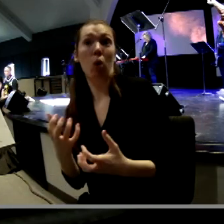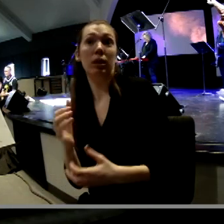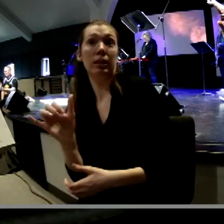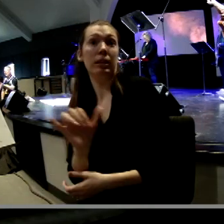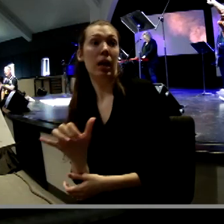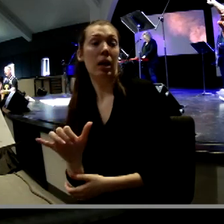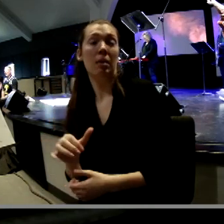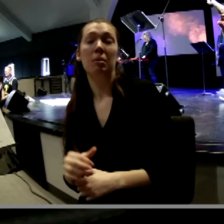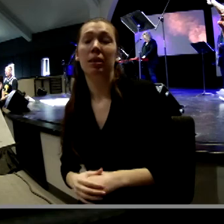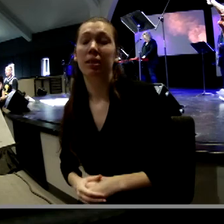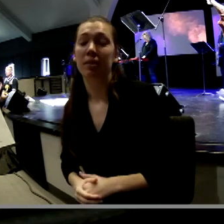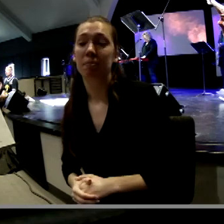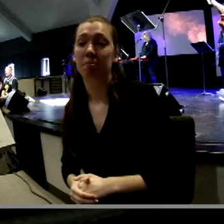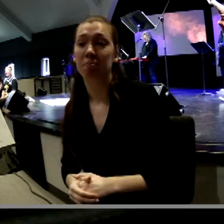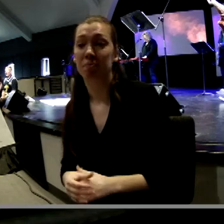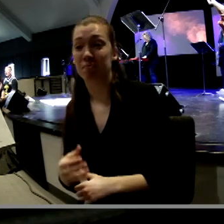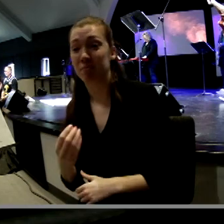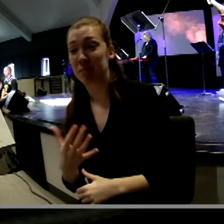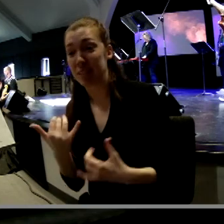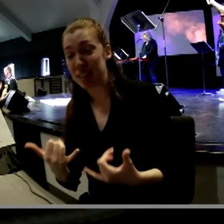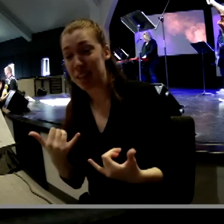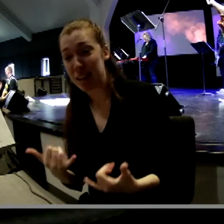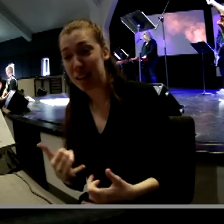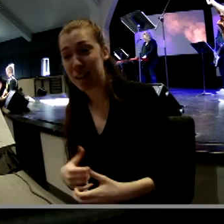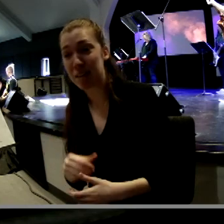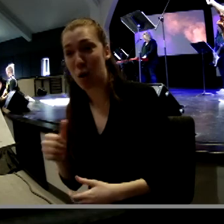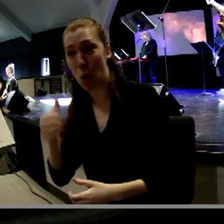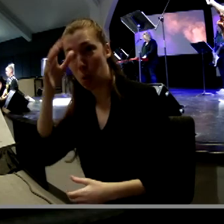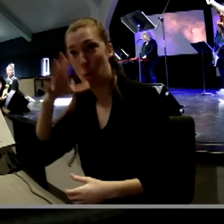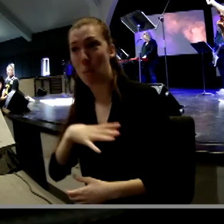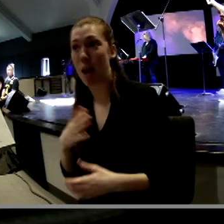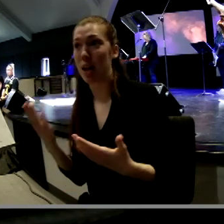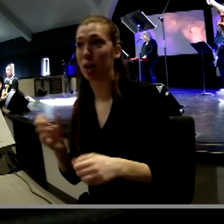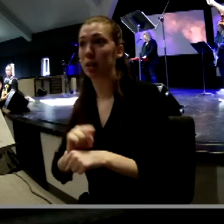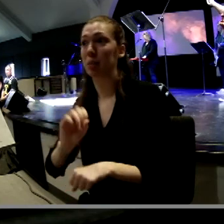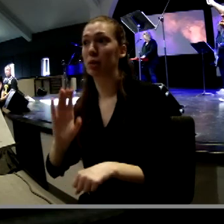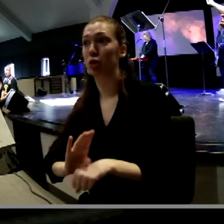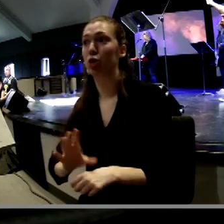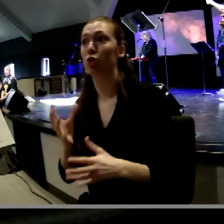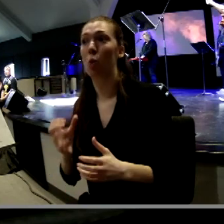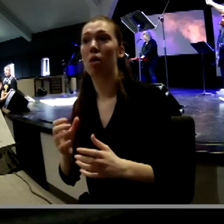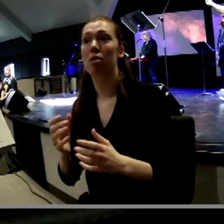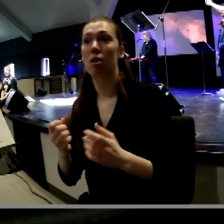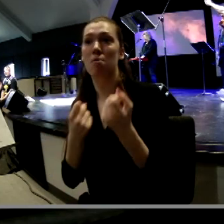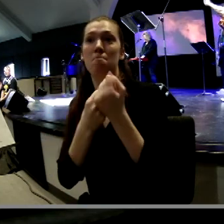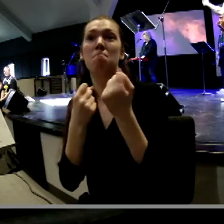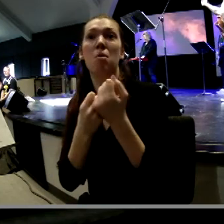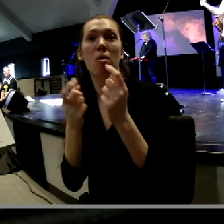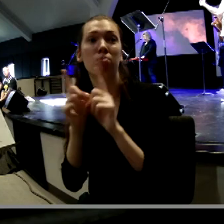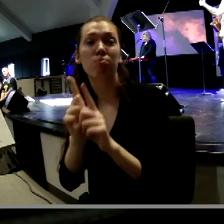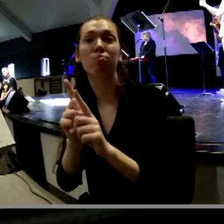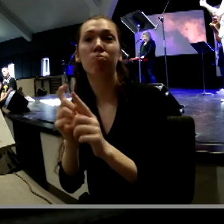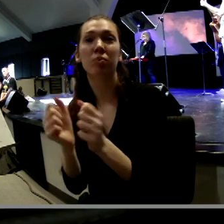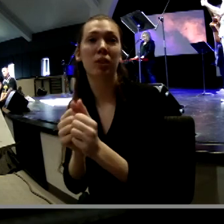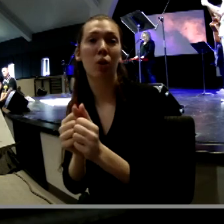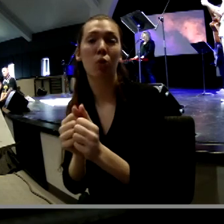all those things. And I'm going to tell you today, there are other men that are in this church that want to walk with you.